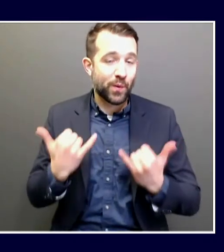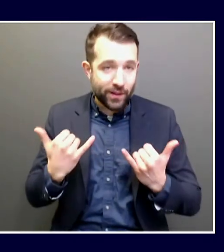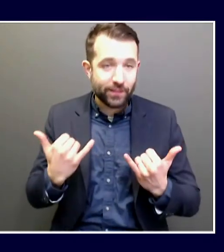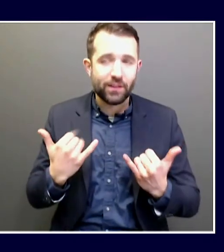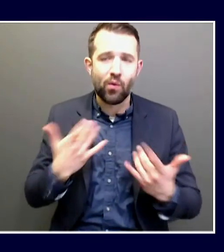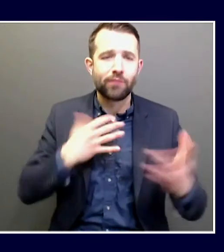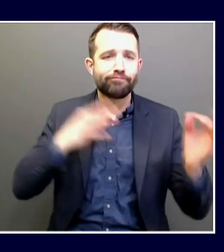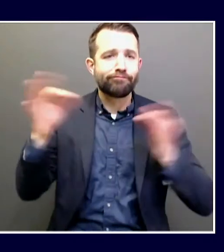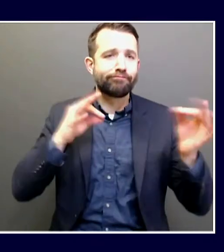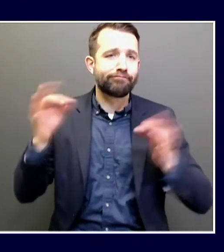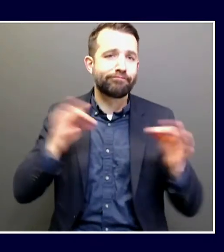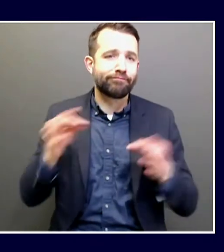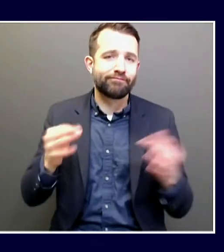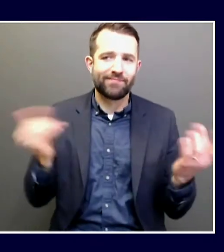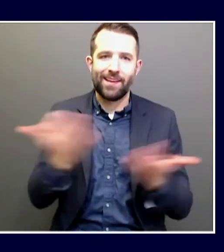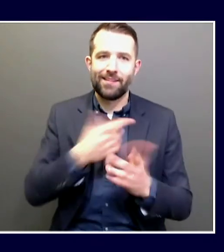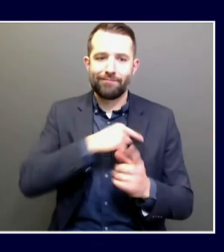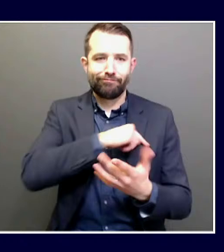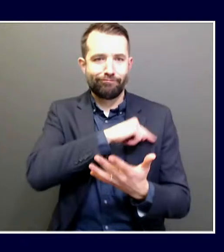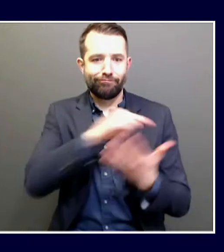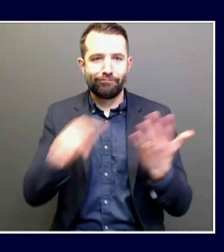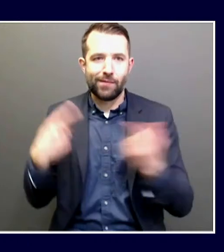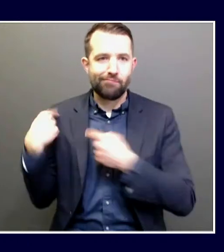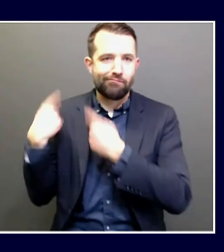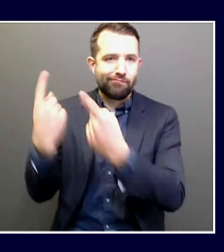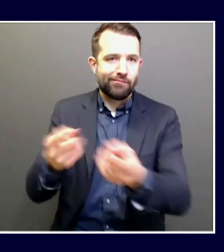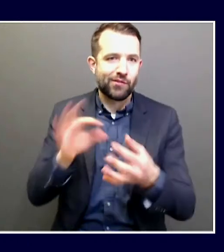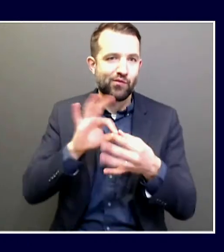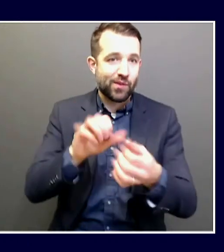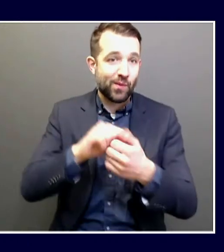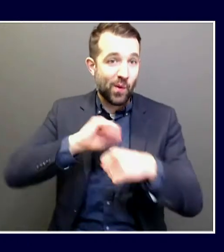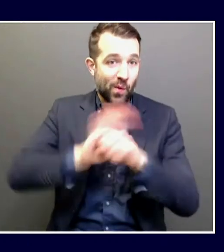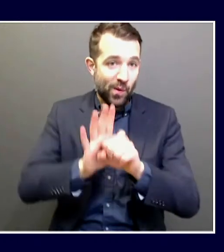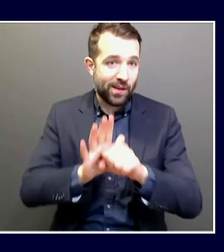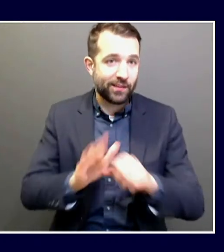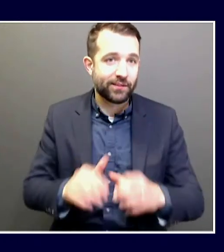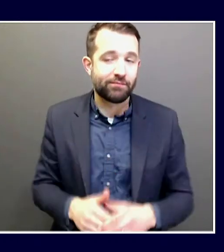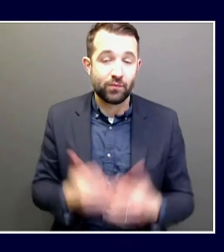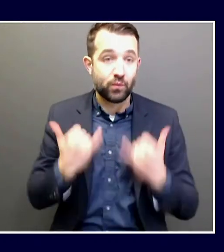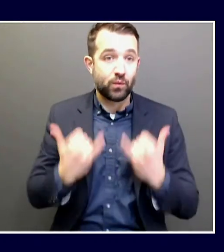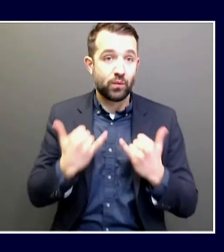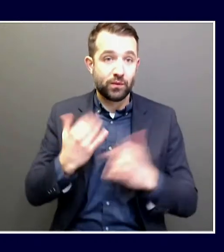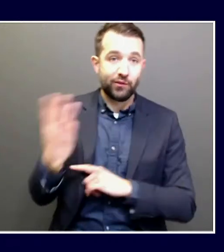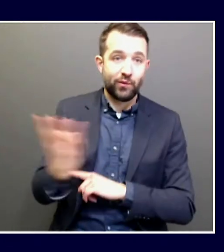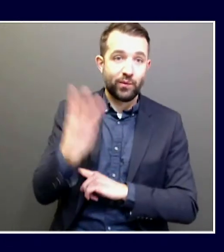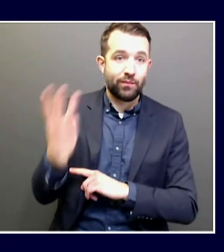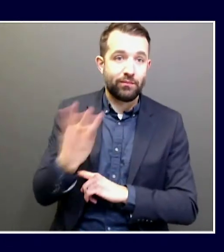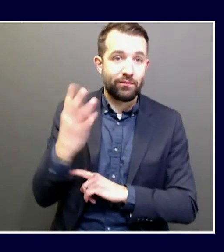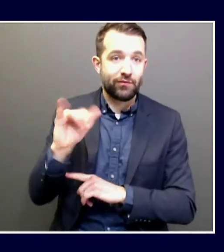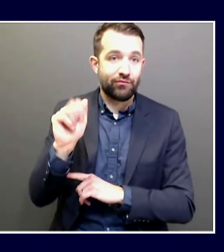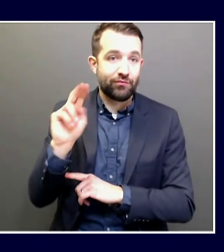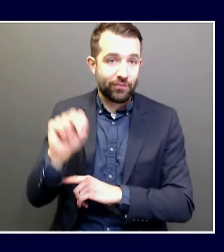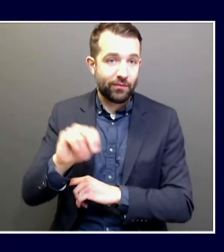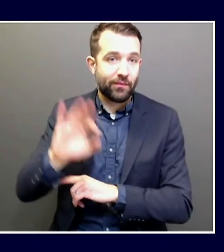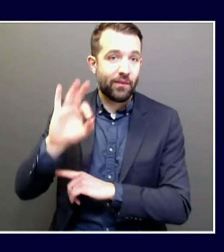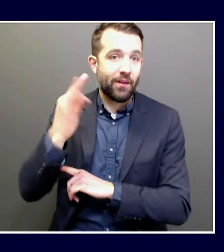about where things stand with respect to COVID-19 for today, Wednesday, January 19th,